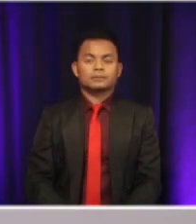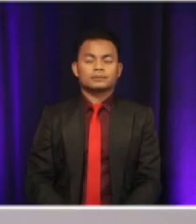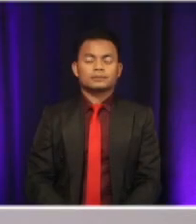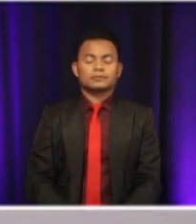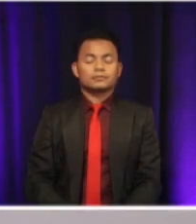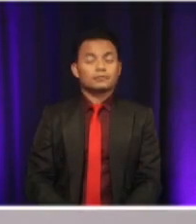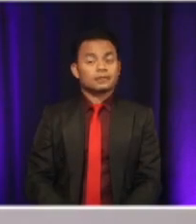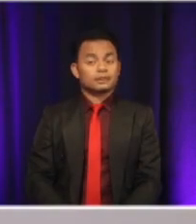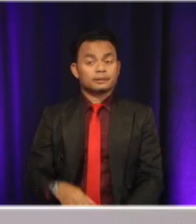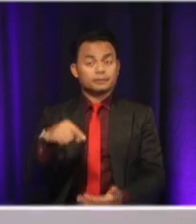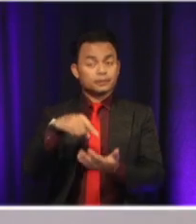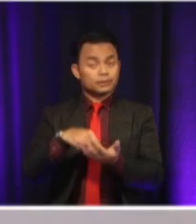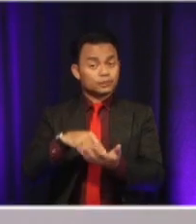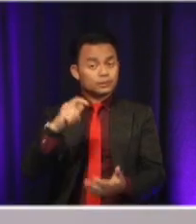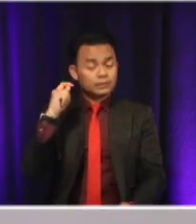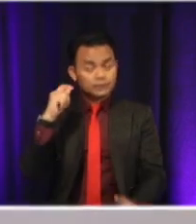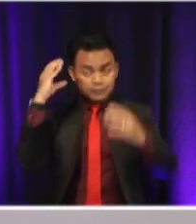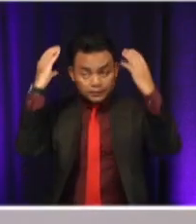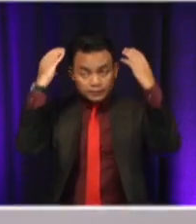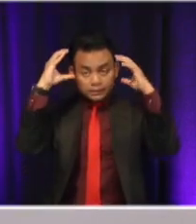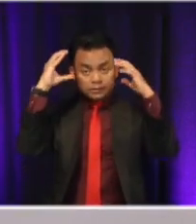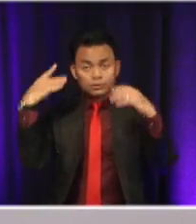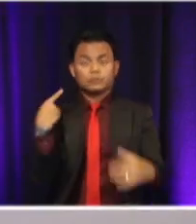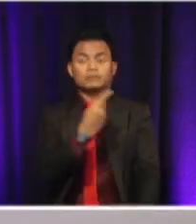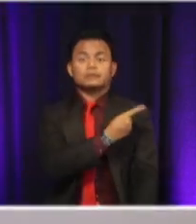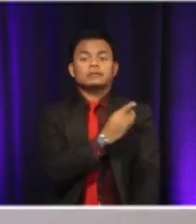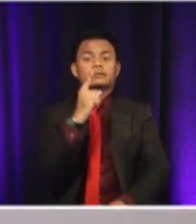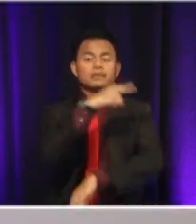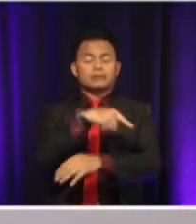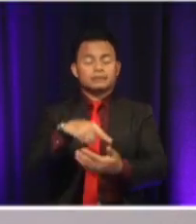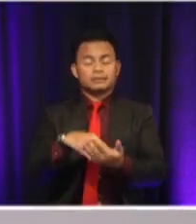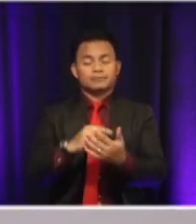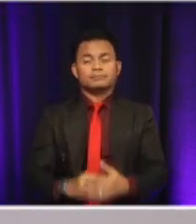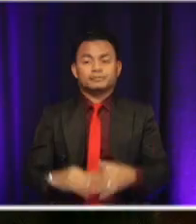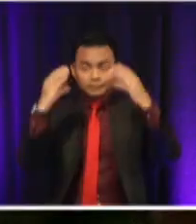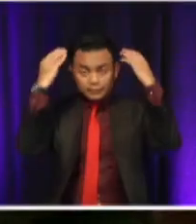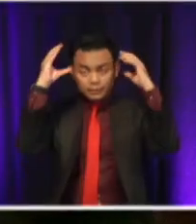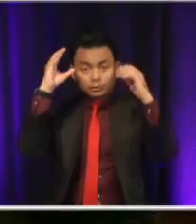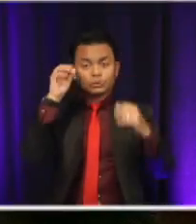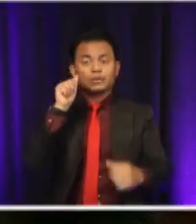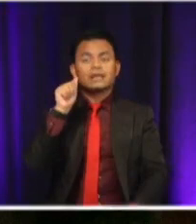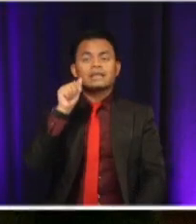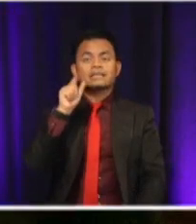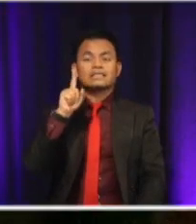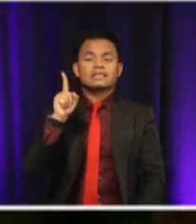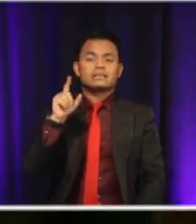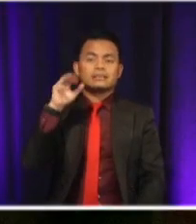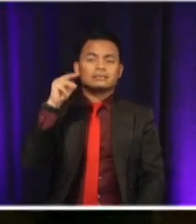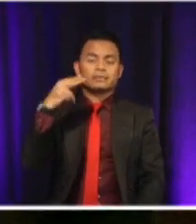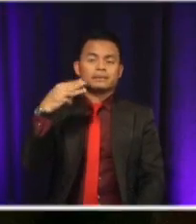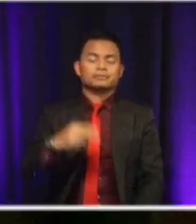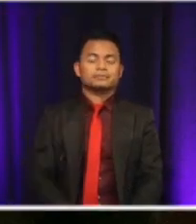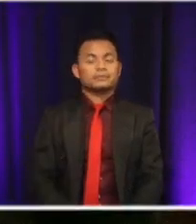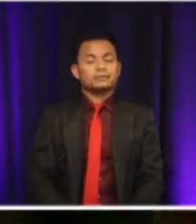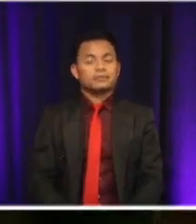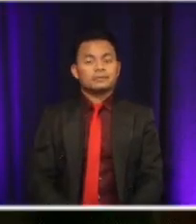And there you have it, our teacher for today, who is none other than Teacher Asima. Hi, teacher. Assalamualaikum. Waalaikumsalam. How are you doing?